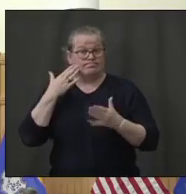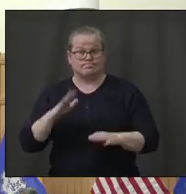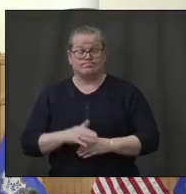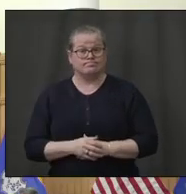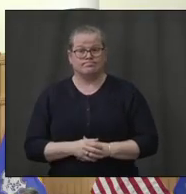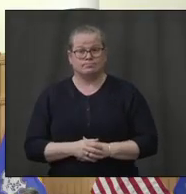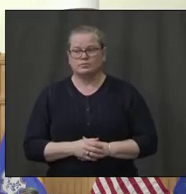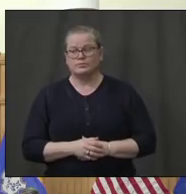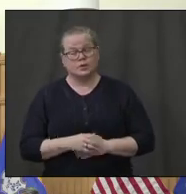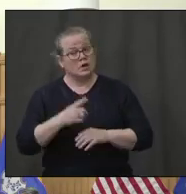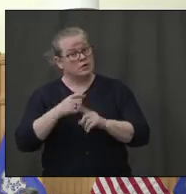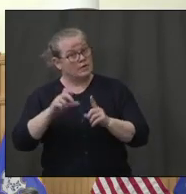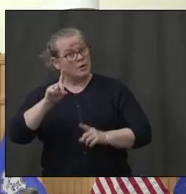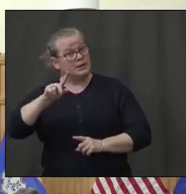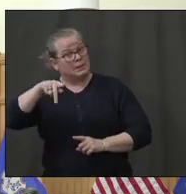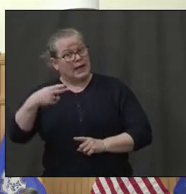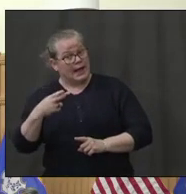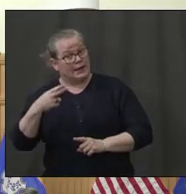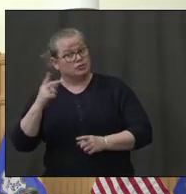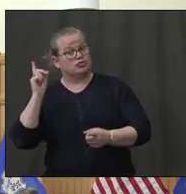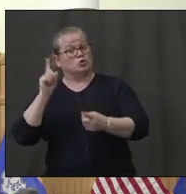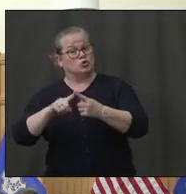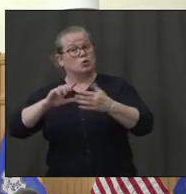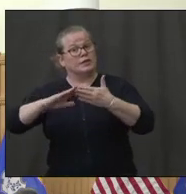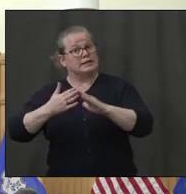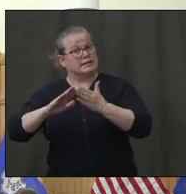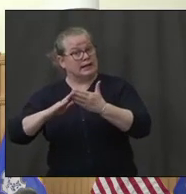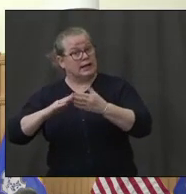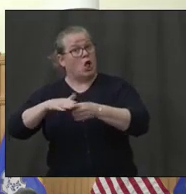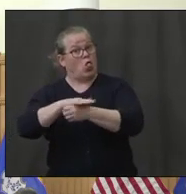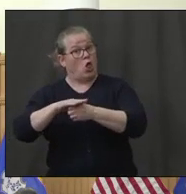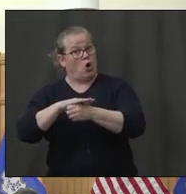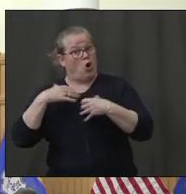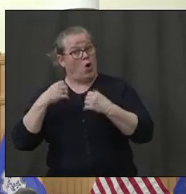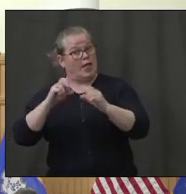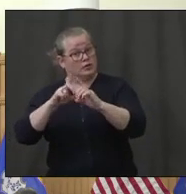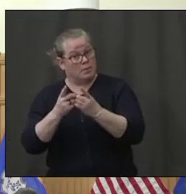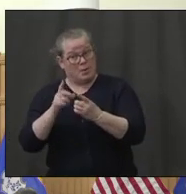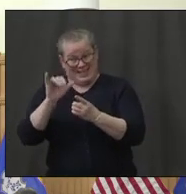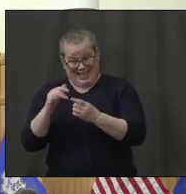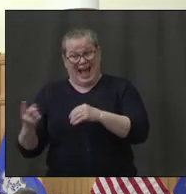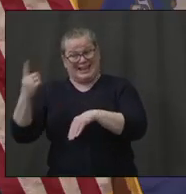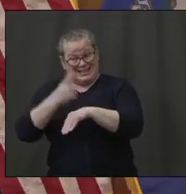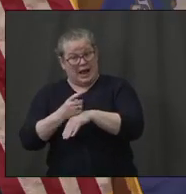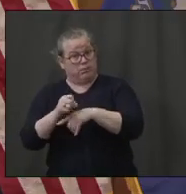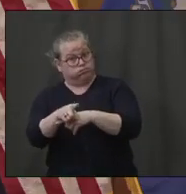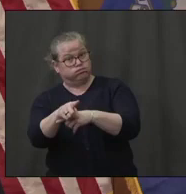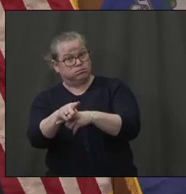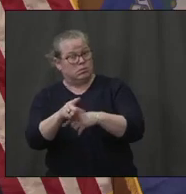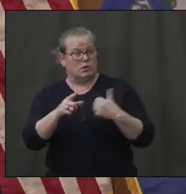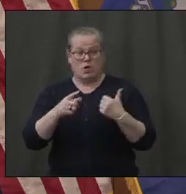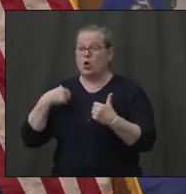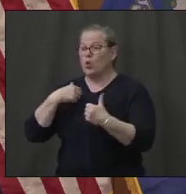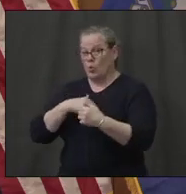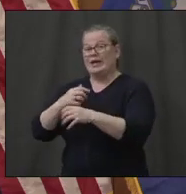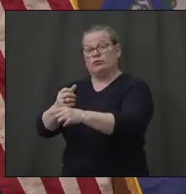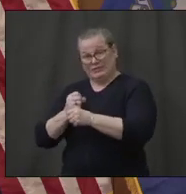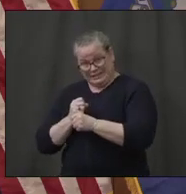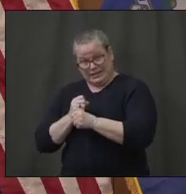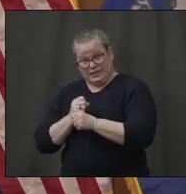From DPH to the local health departments, it is day of, you were saying? As soon as we have it, the local health department has